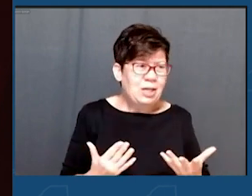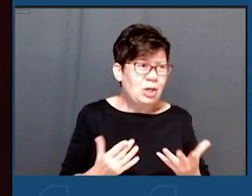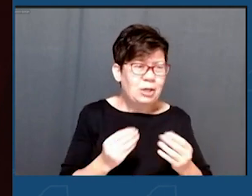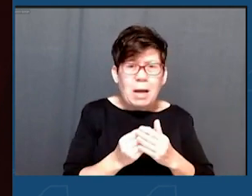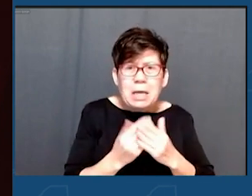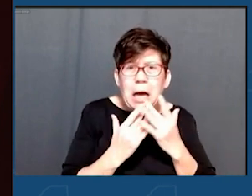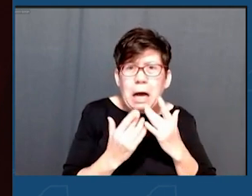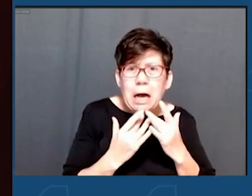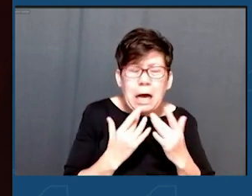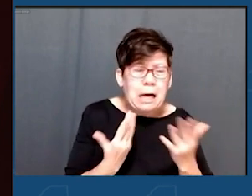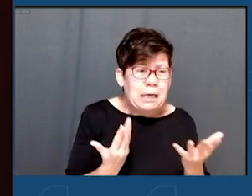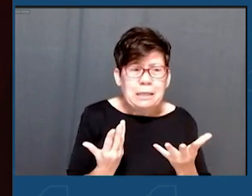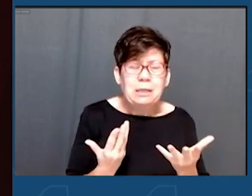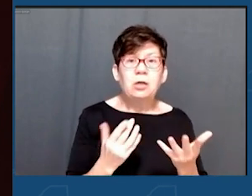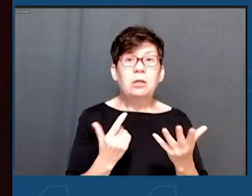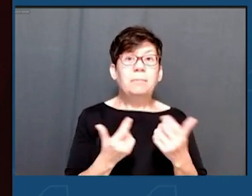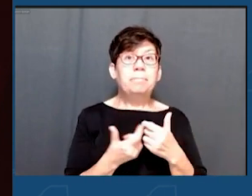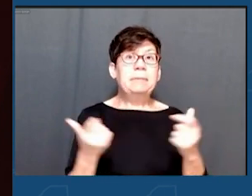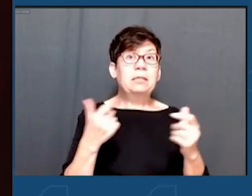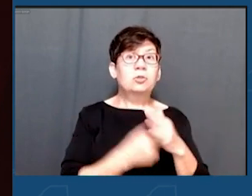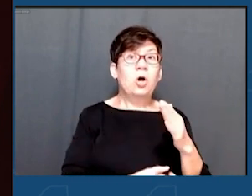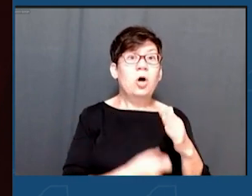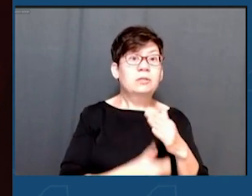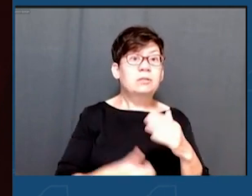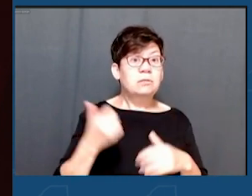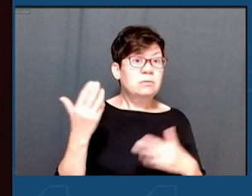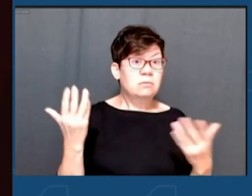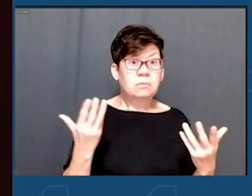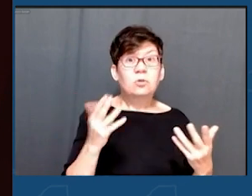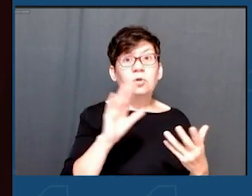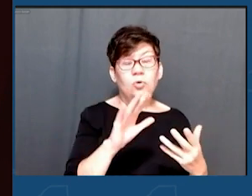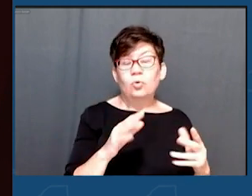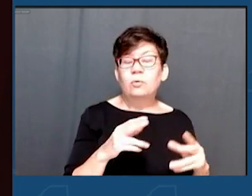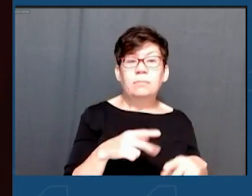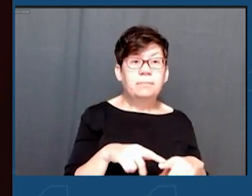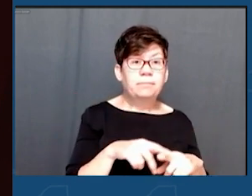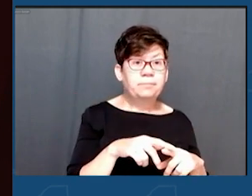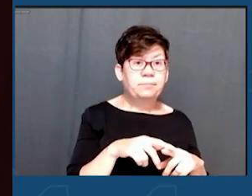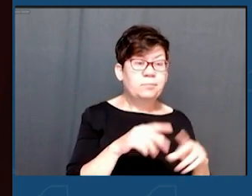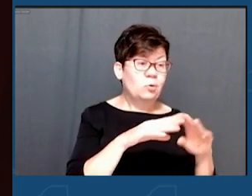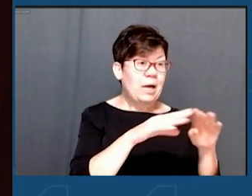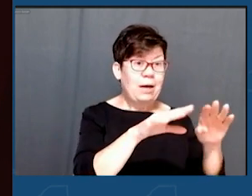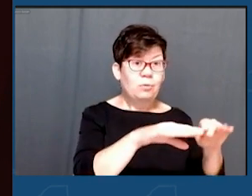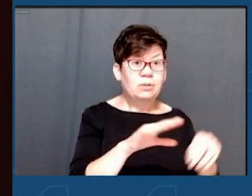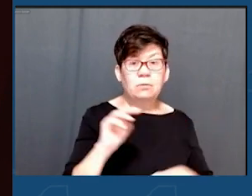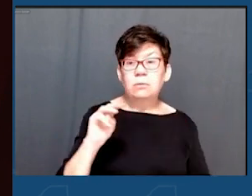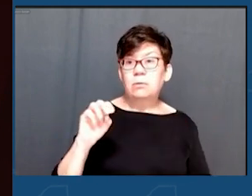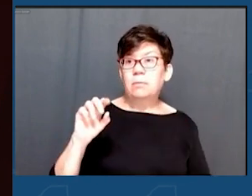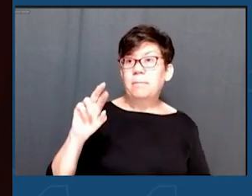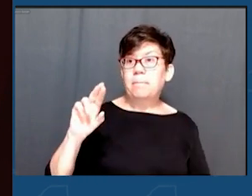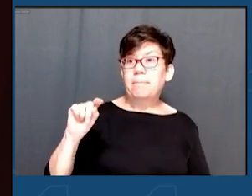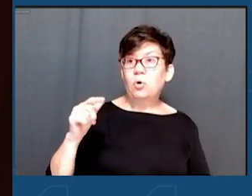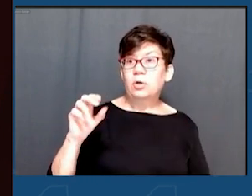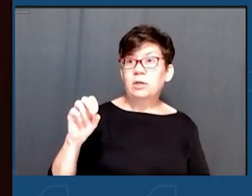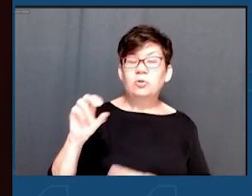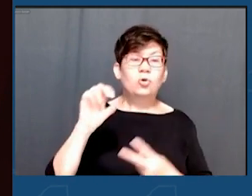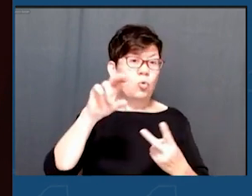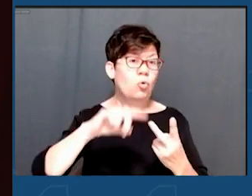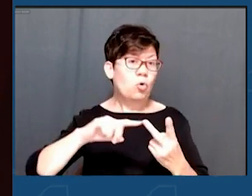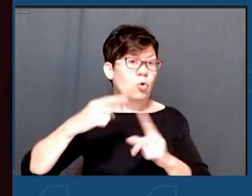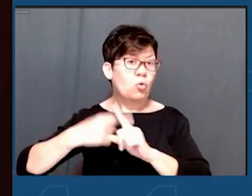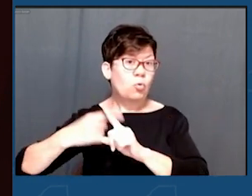And your biggest cost is the cost of your mortgage payment or your rent. And those are driven up higher than they should